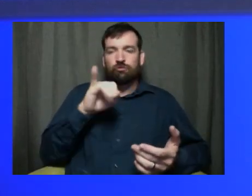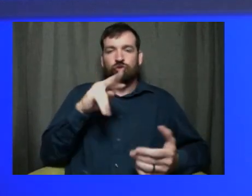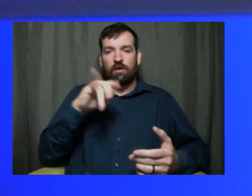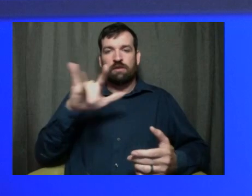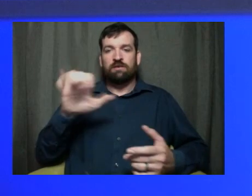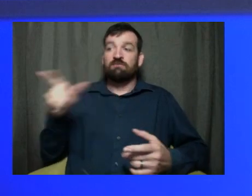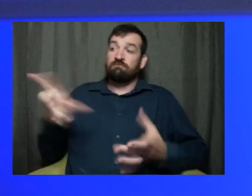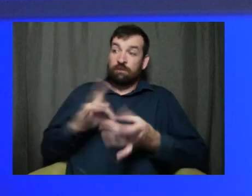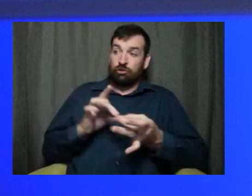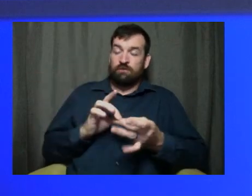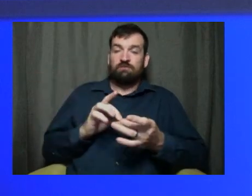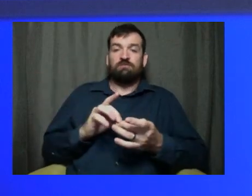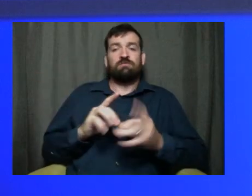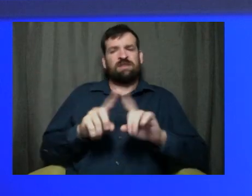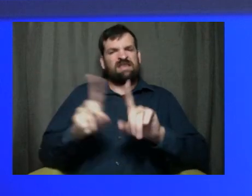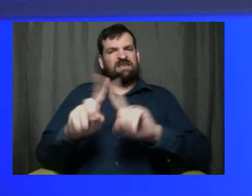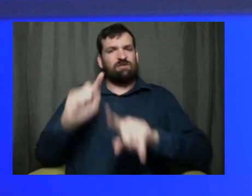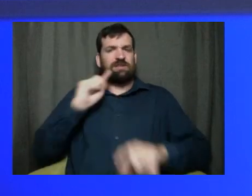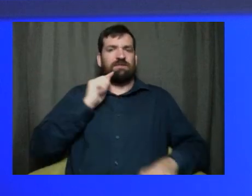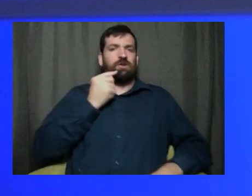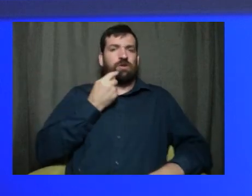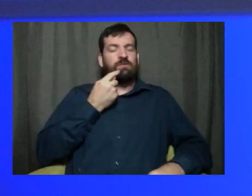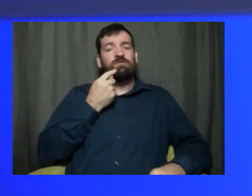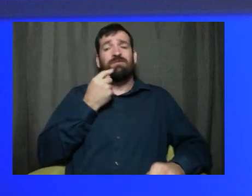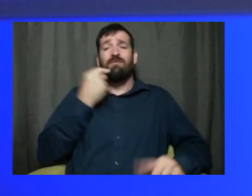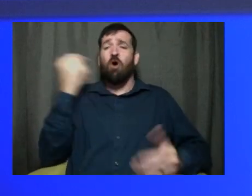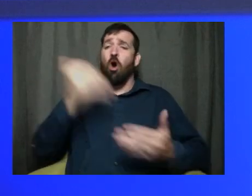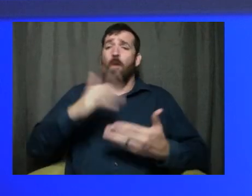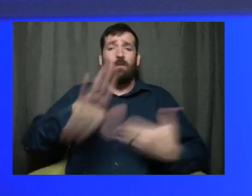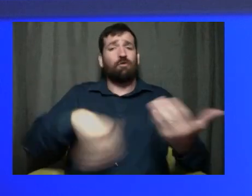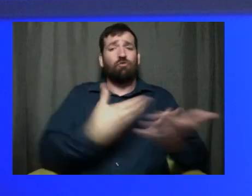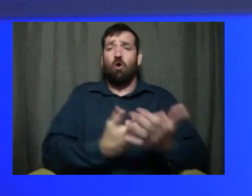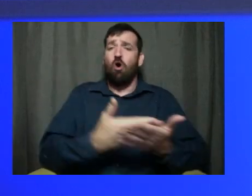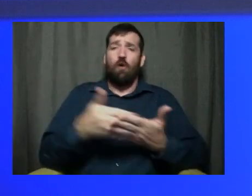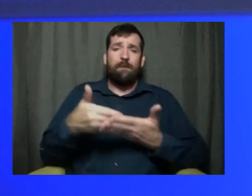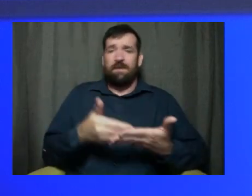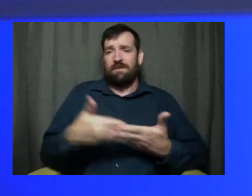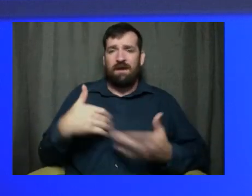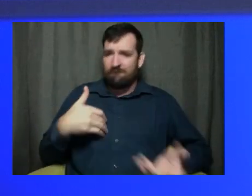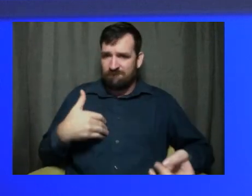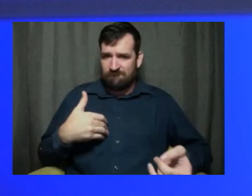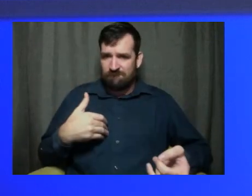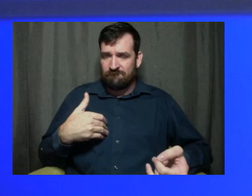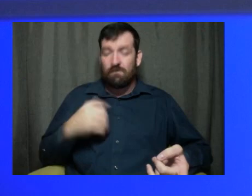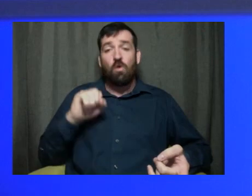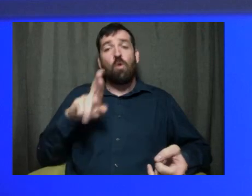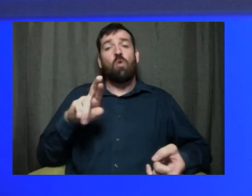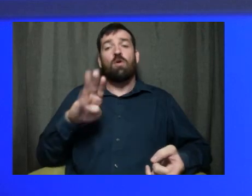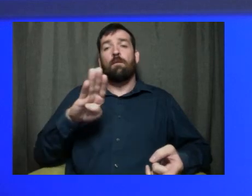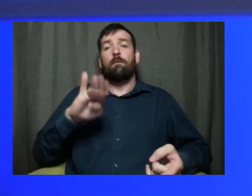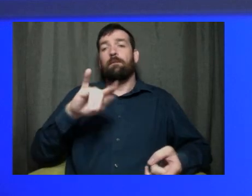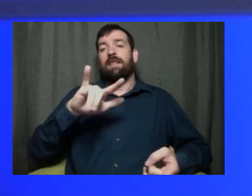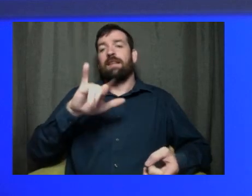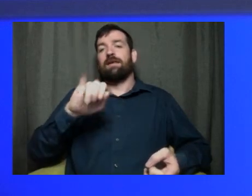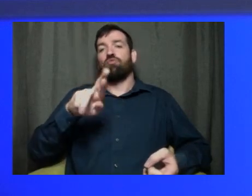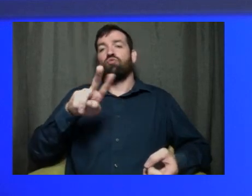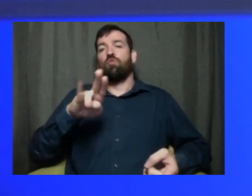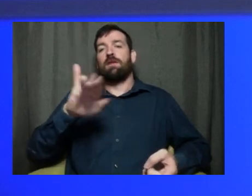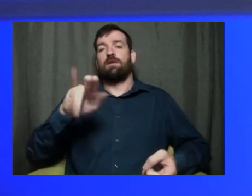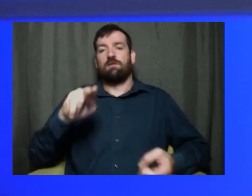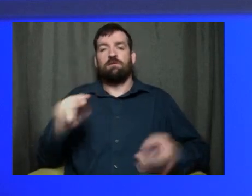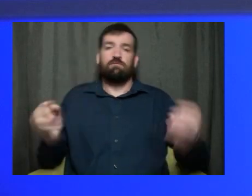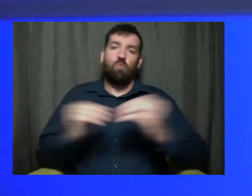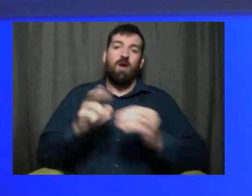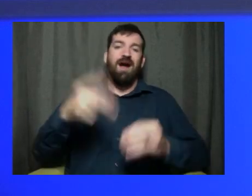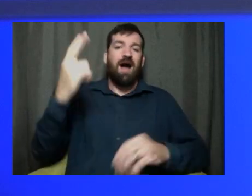are different severities of jaundice. Almost every baby has some level of jaundice, or at least a bilirubin, which is the marker for jaundice, is higher than what is normal for the